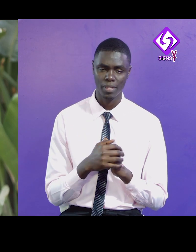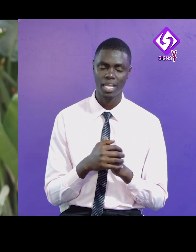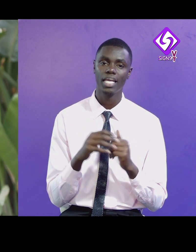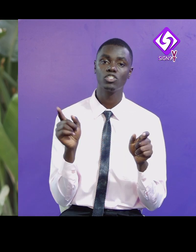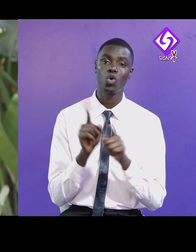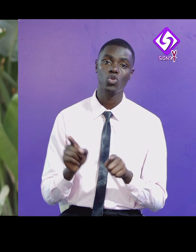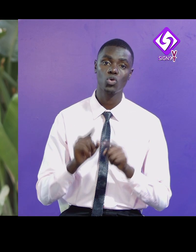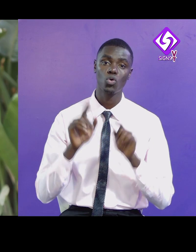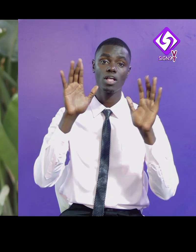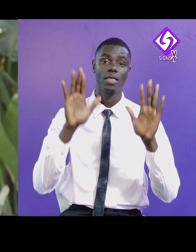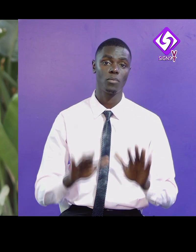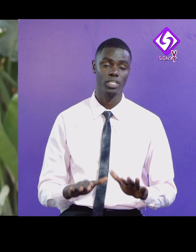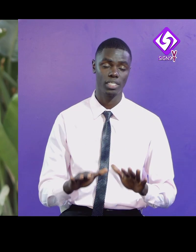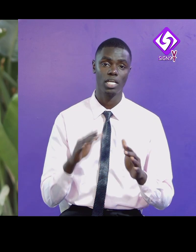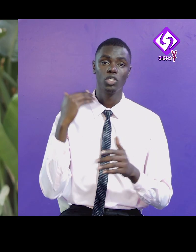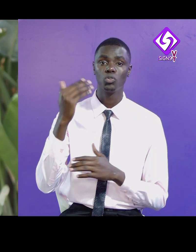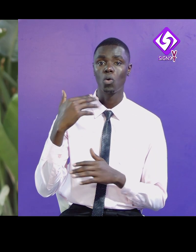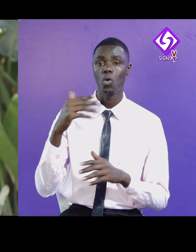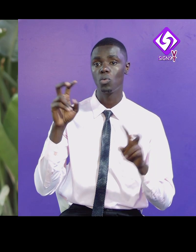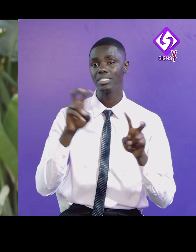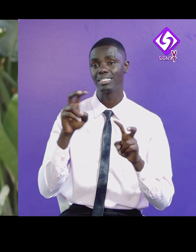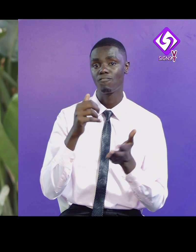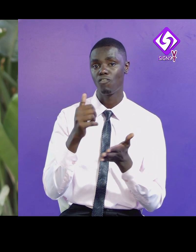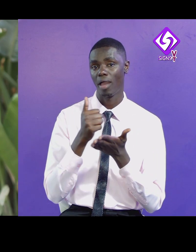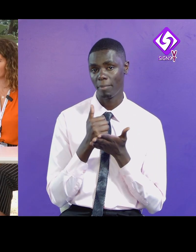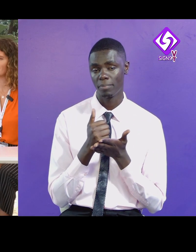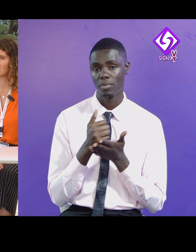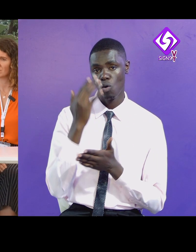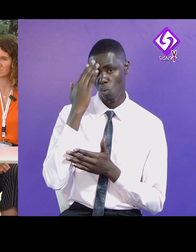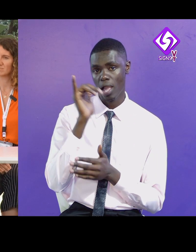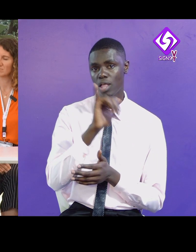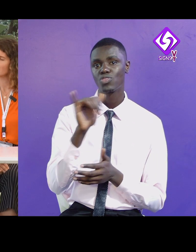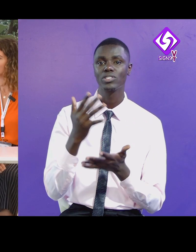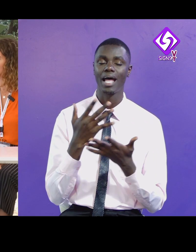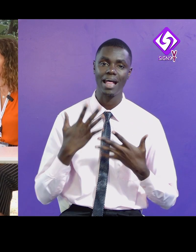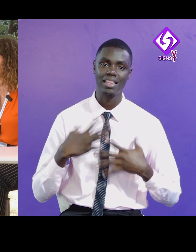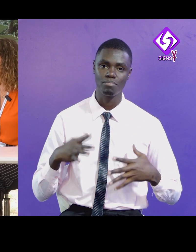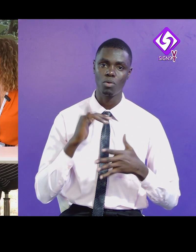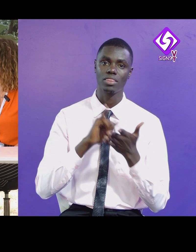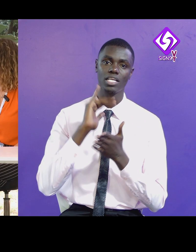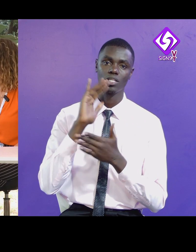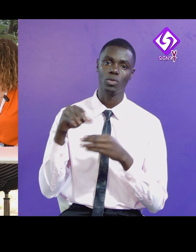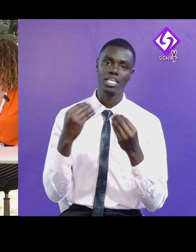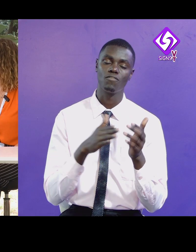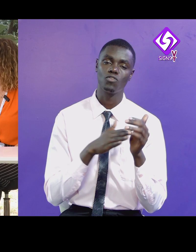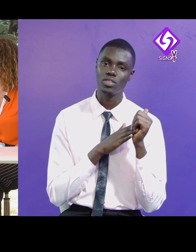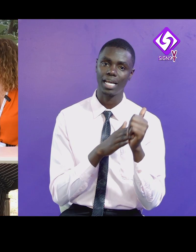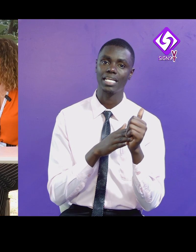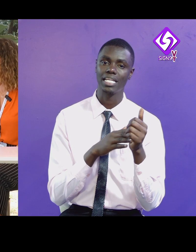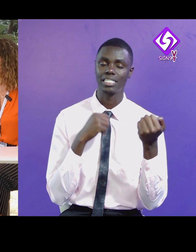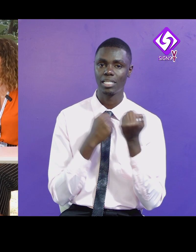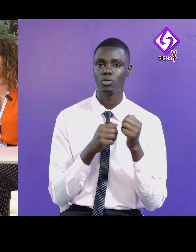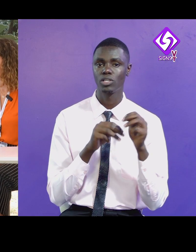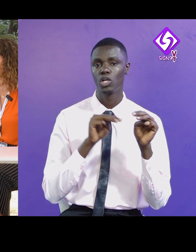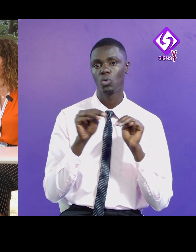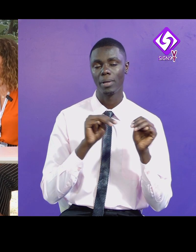it's really also important to always seek for help as well, because those are the people that's going to give you the guidance and the support to